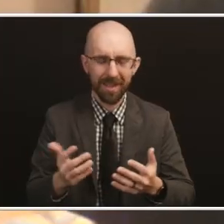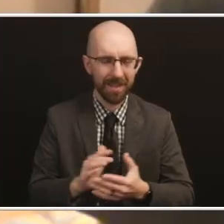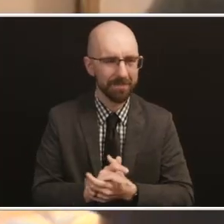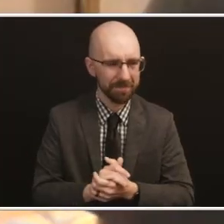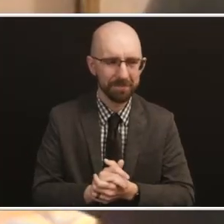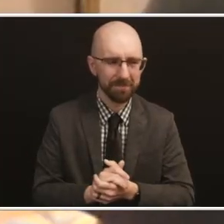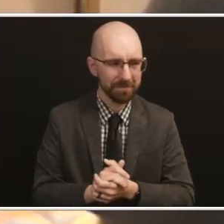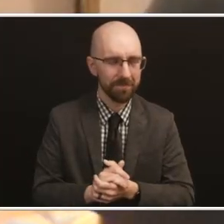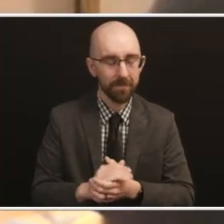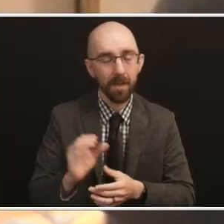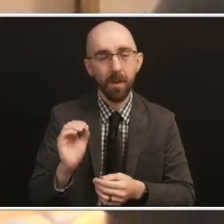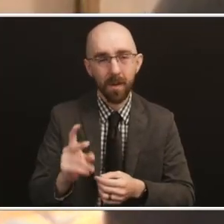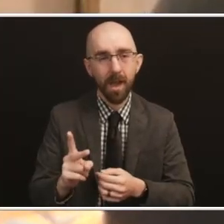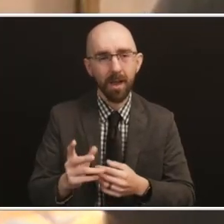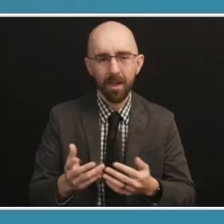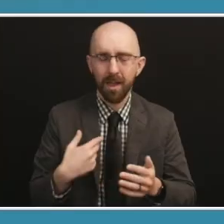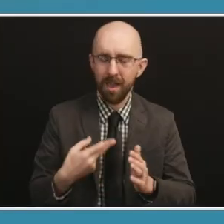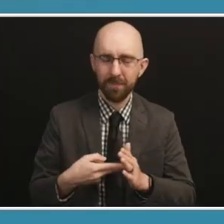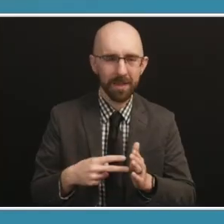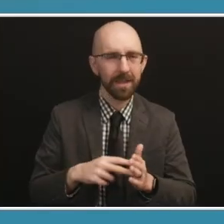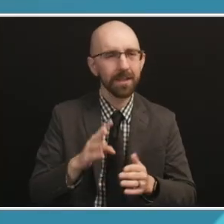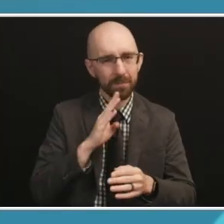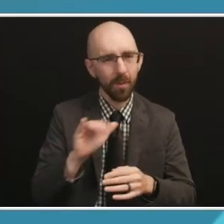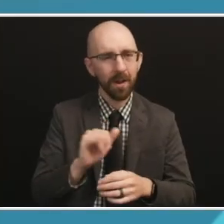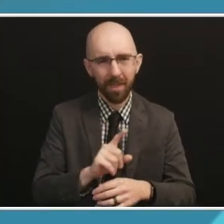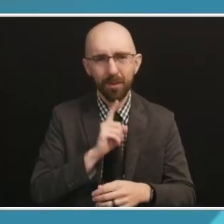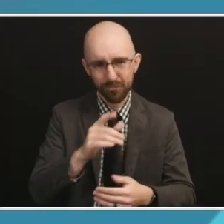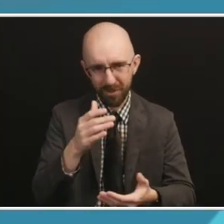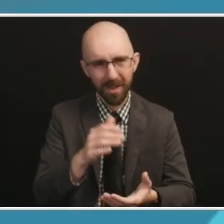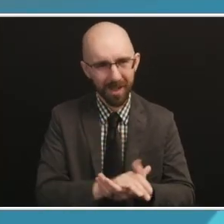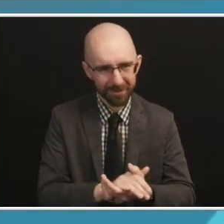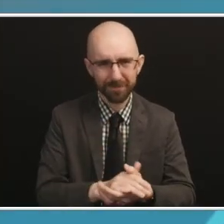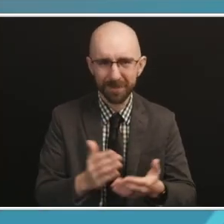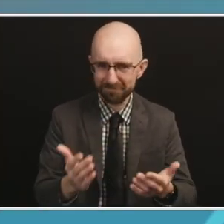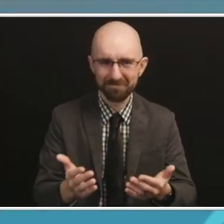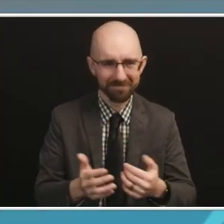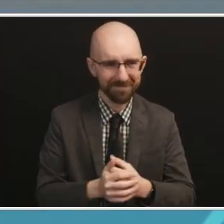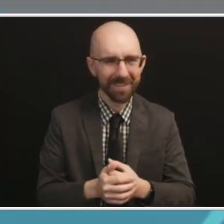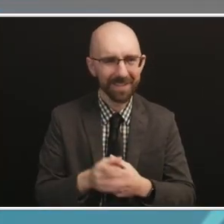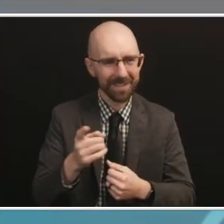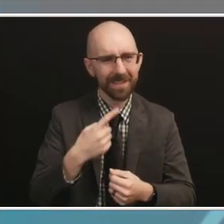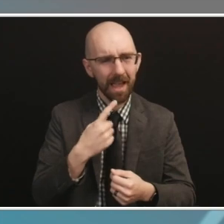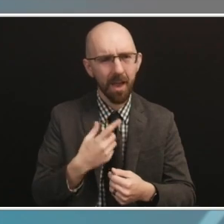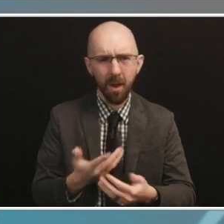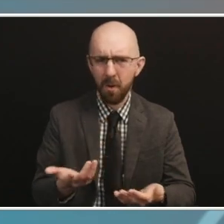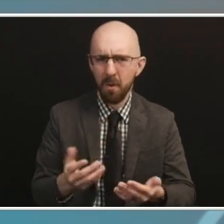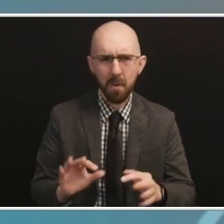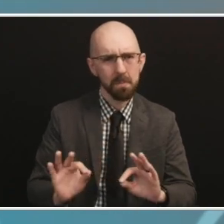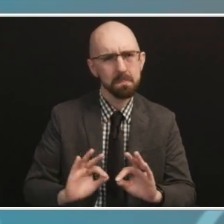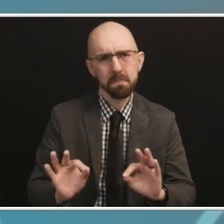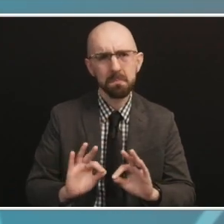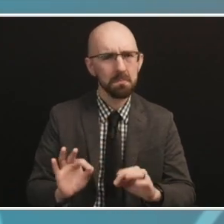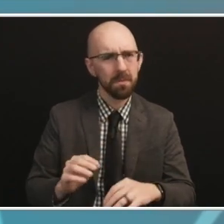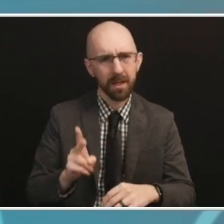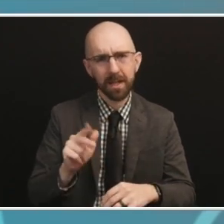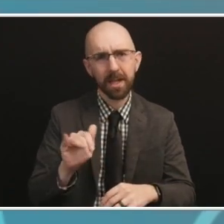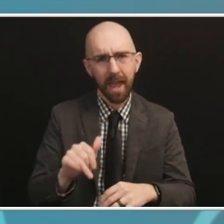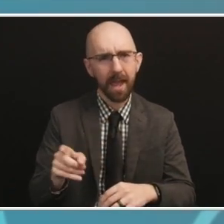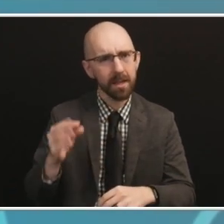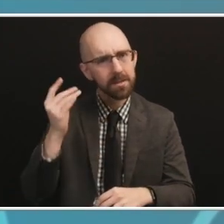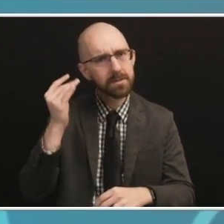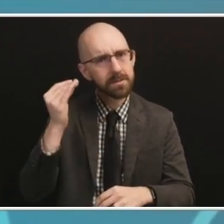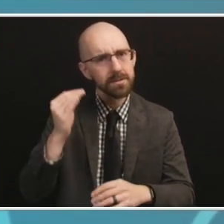Okay. Spoken like a true husband. So you went in kind of nonchalant, and Kay was the one who was nervous?